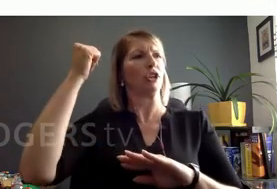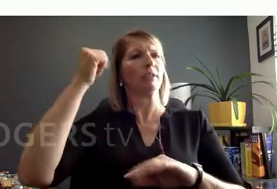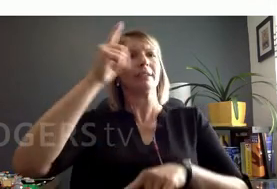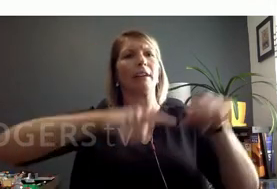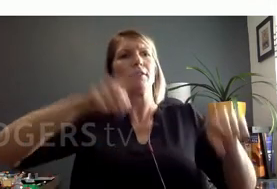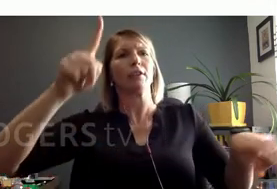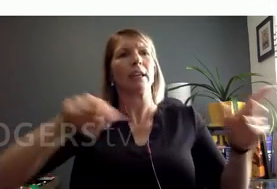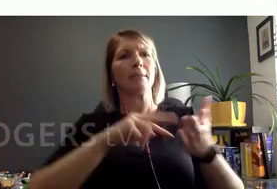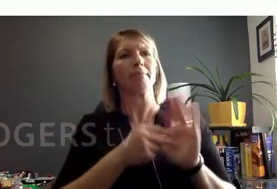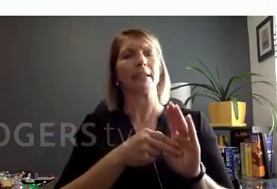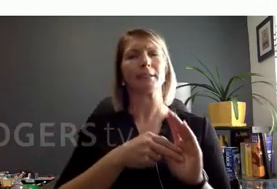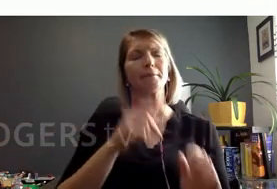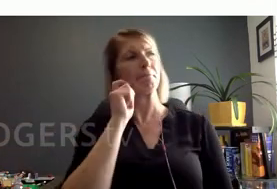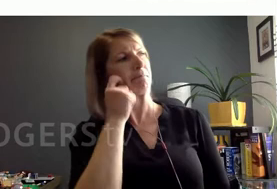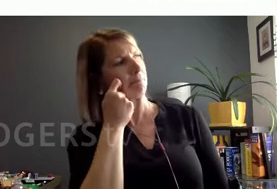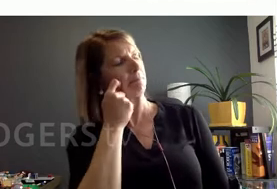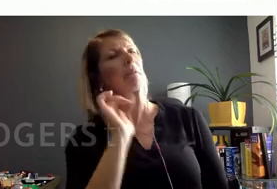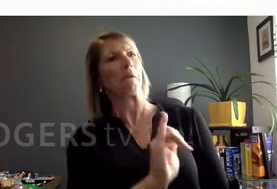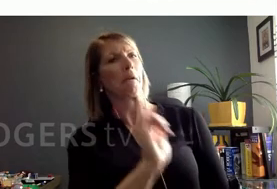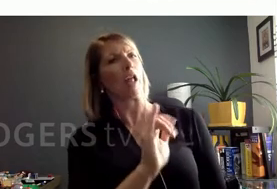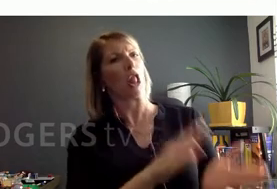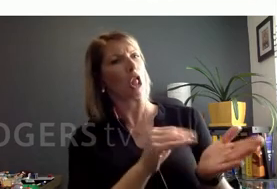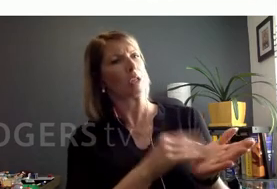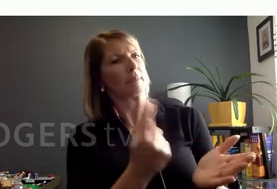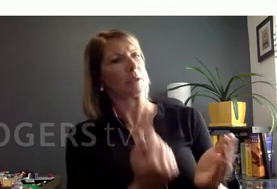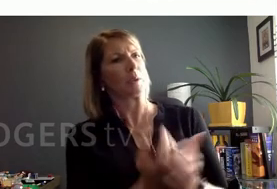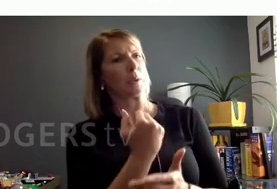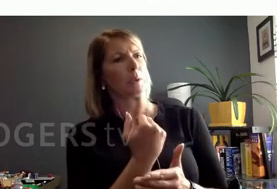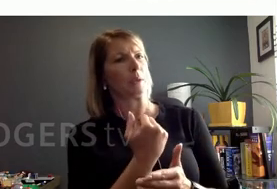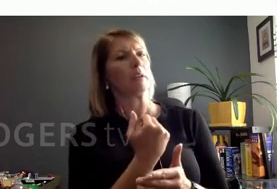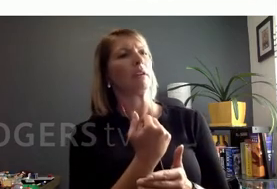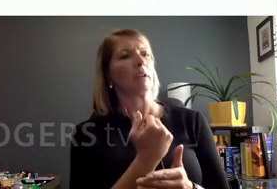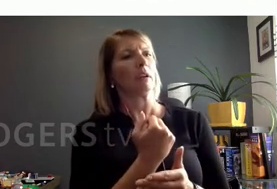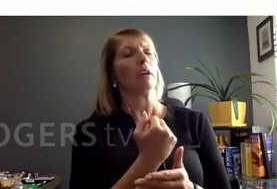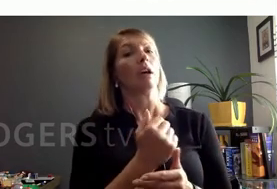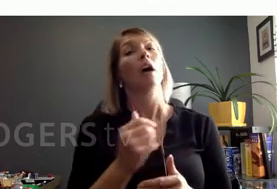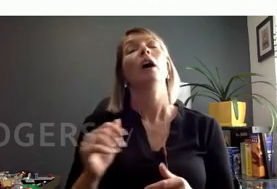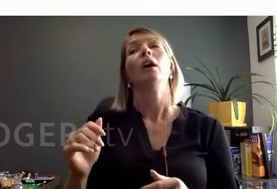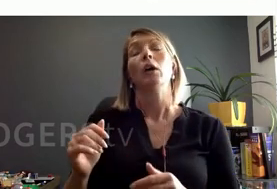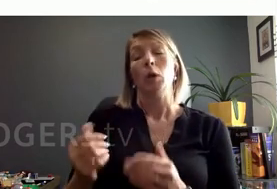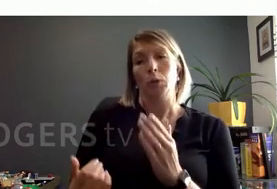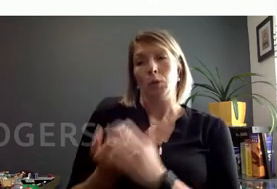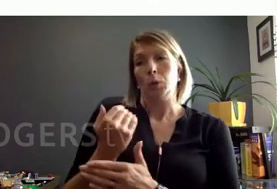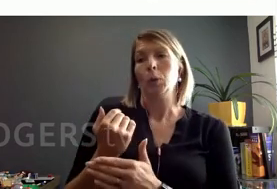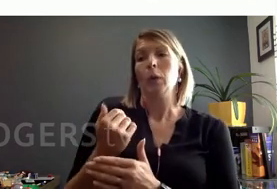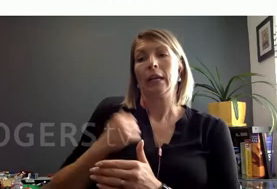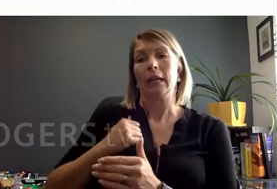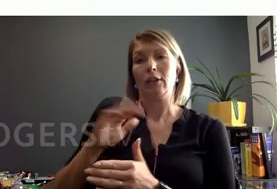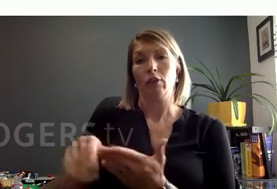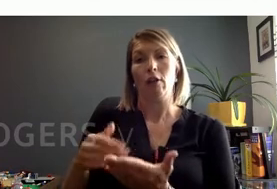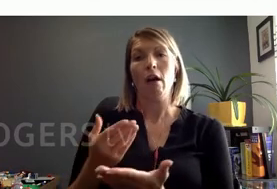these immigrant newcomers to fill our skill labor shortages, not to compete with local residents. That's